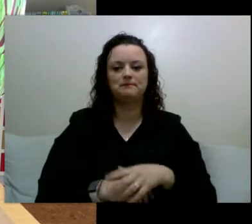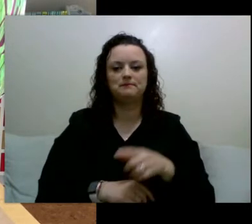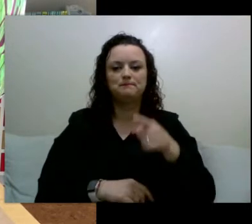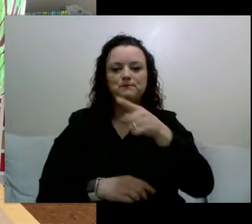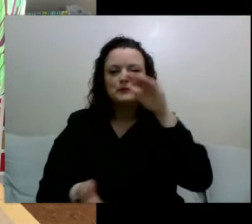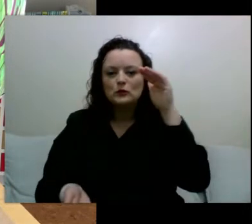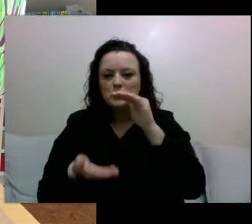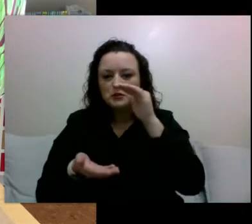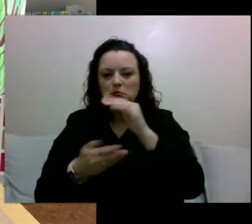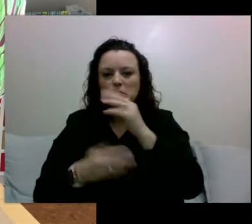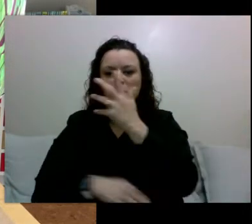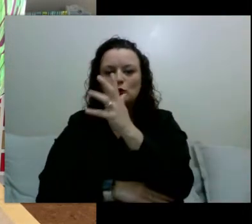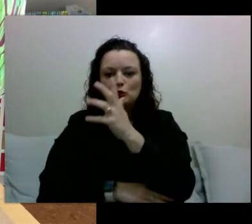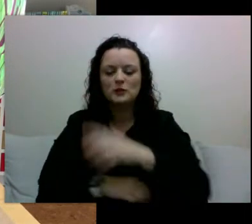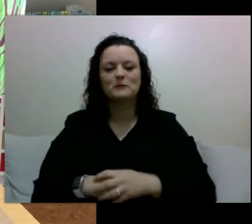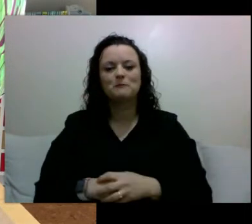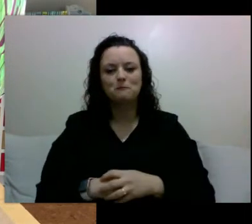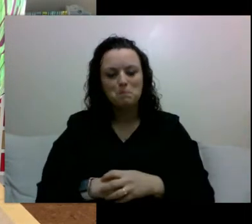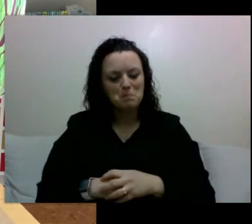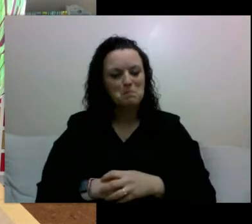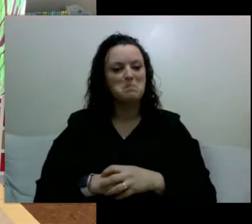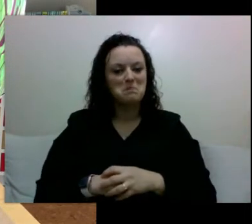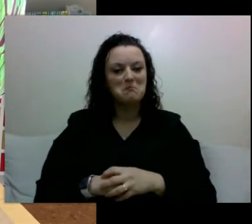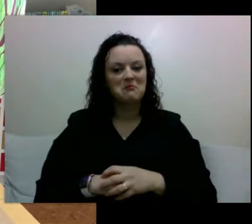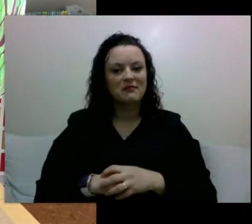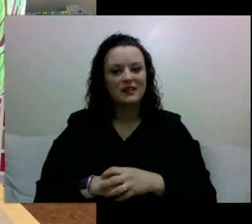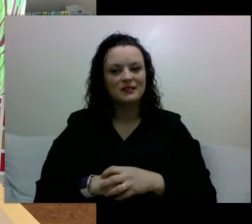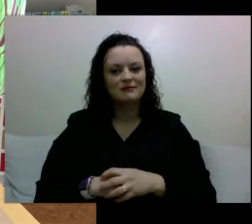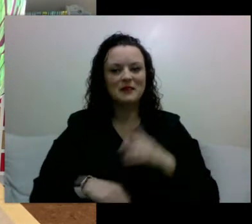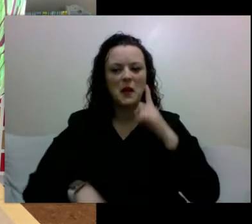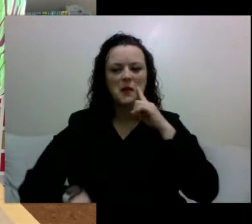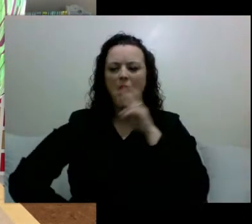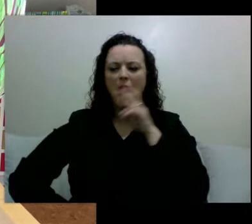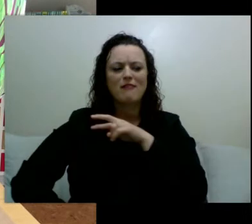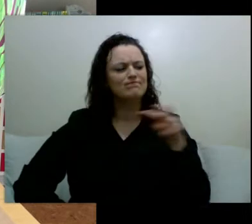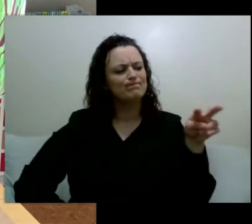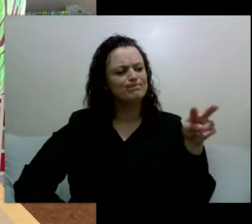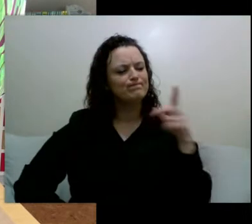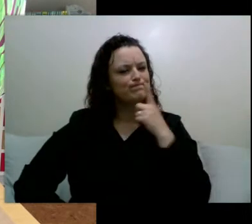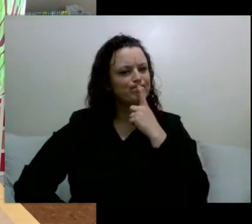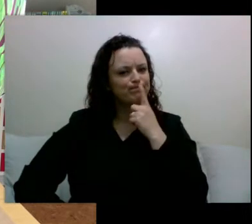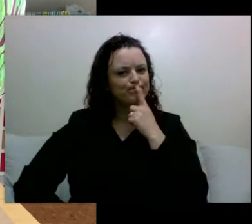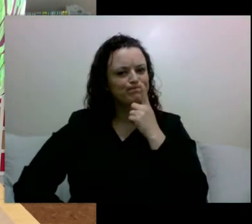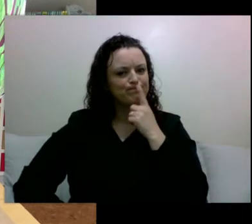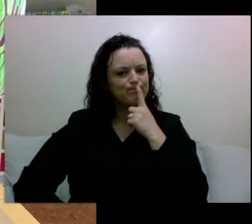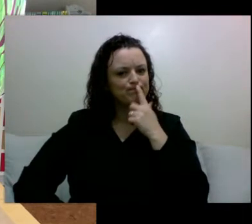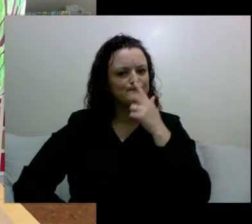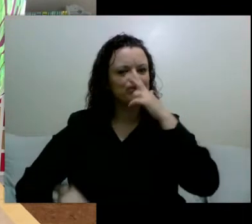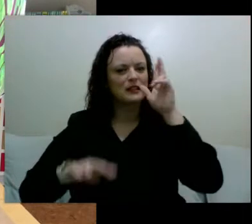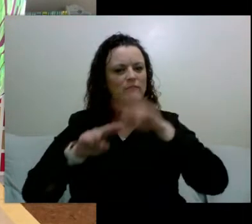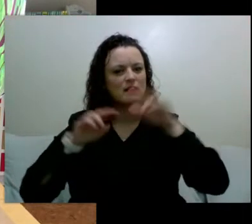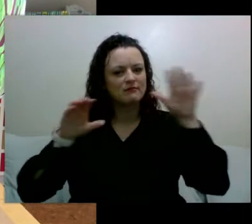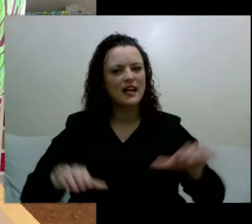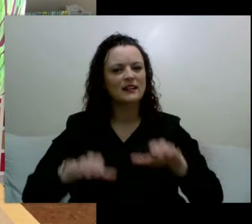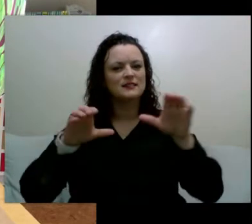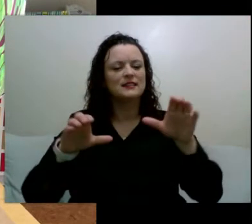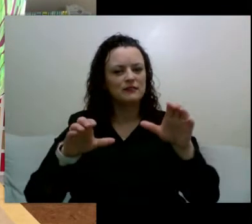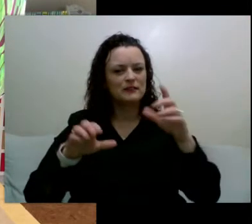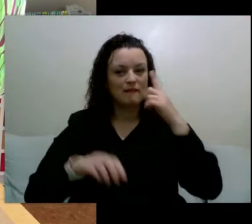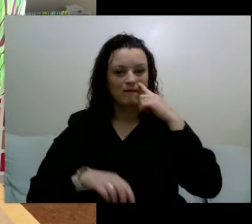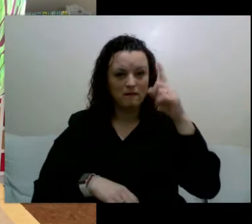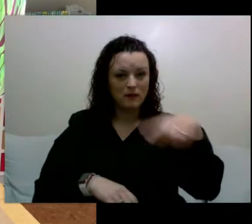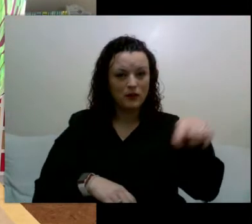littler tree. I thought this might be a fun little activity to sort of do, because you